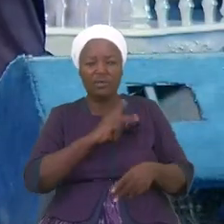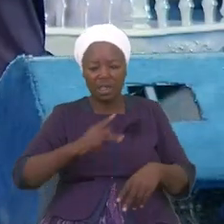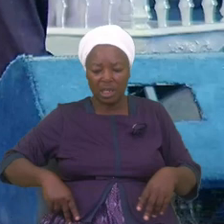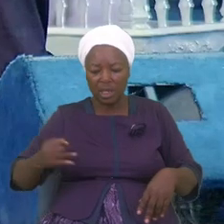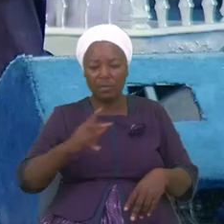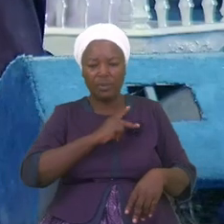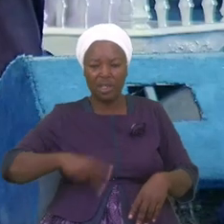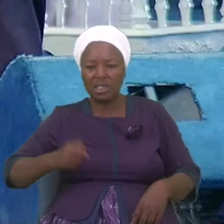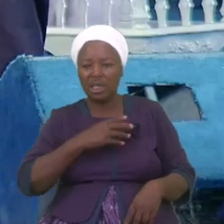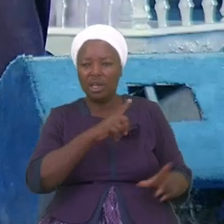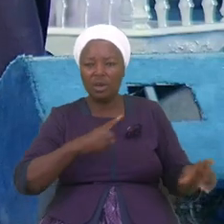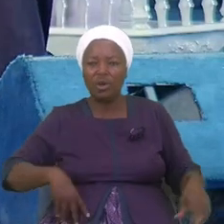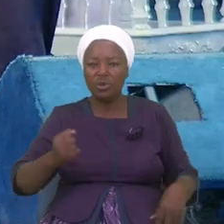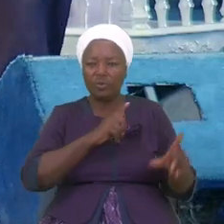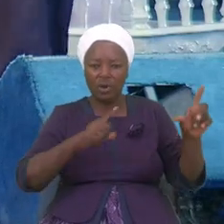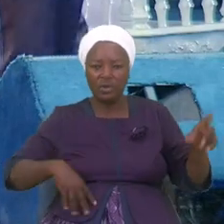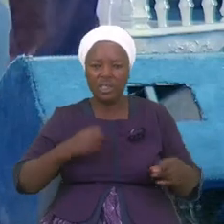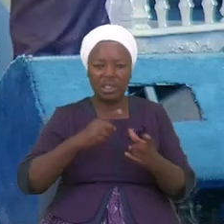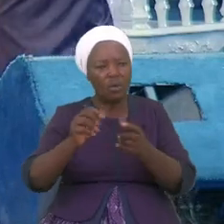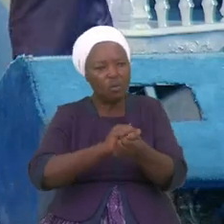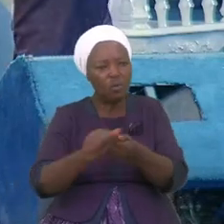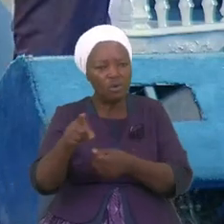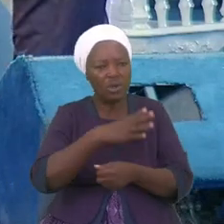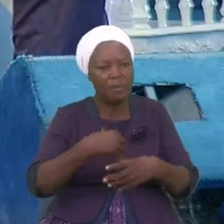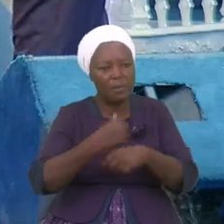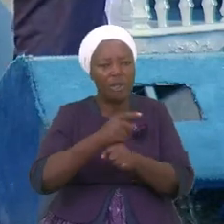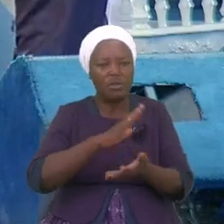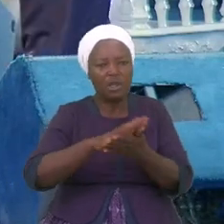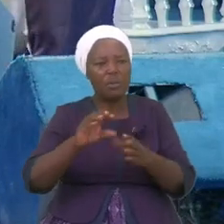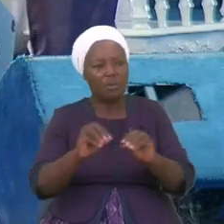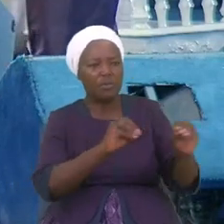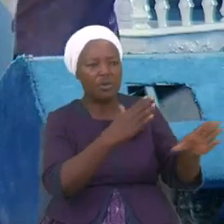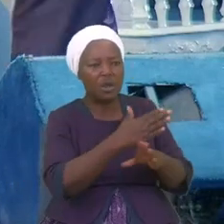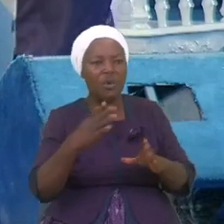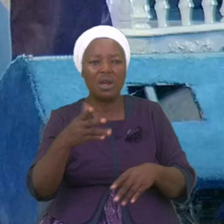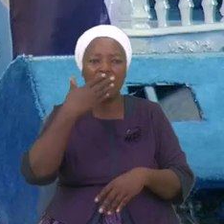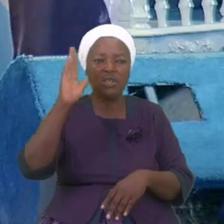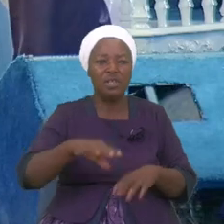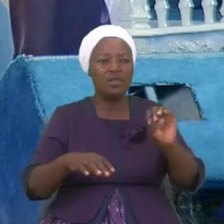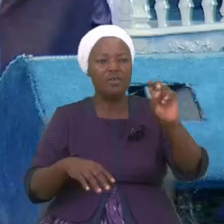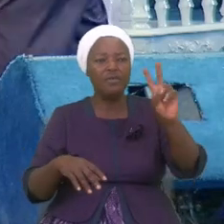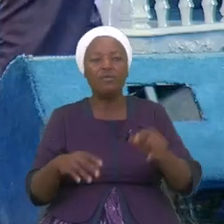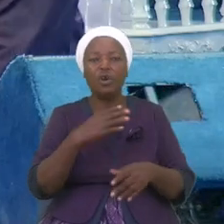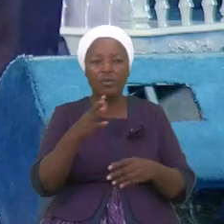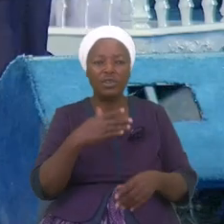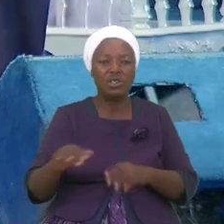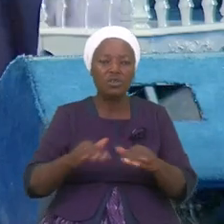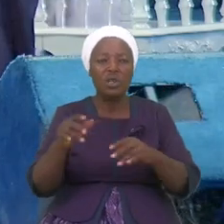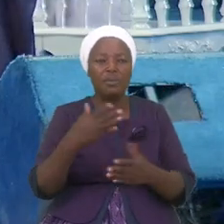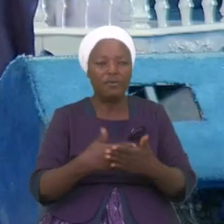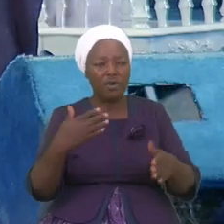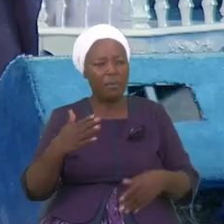of Lords. Wash you and make you clean. Put away the evil of your doings from before mine